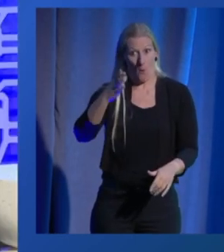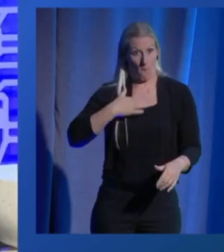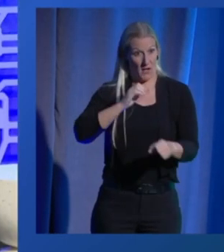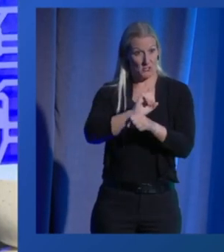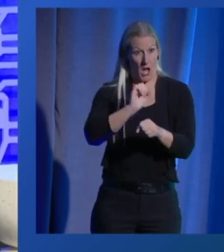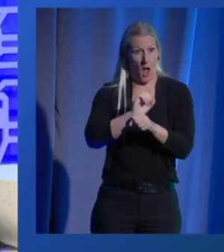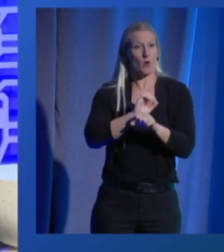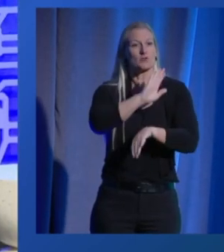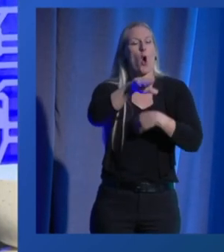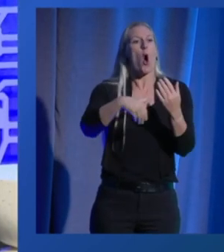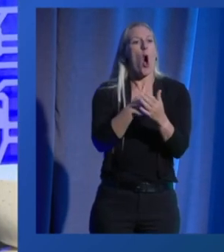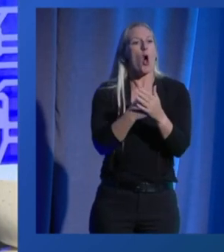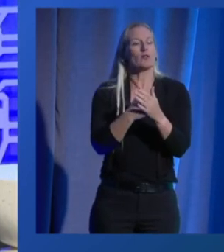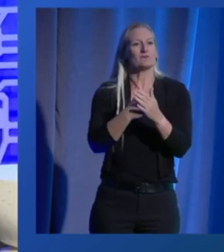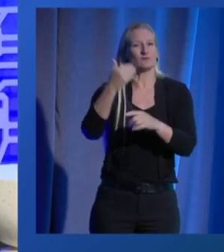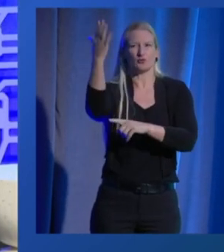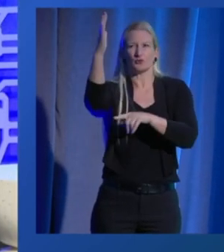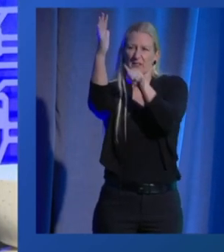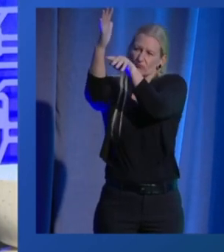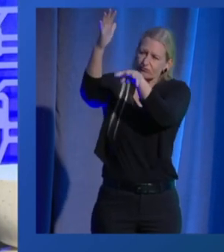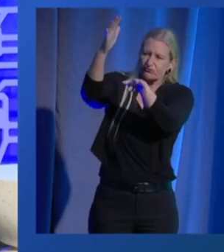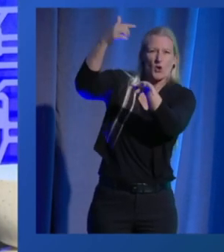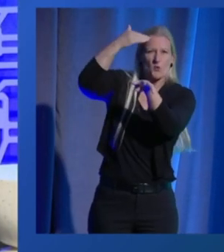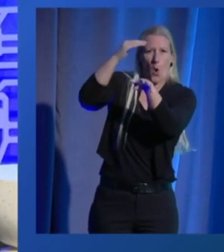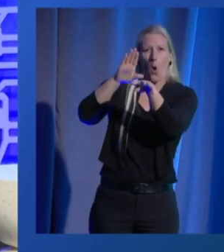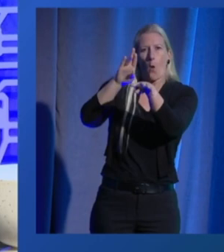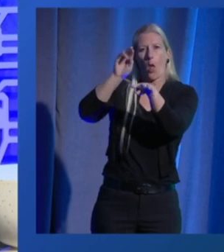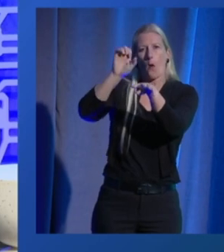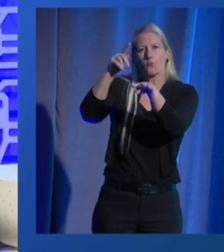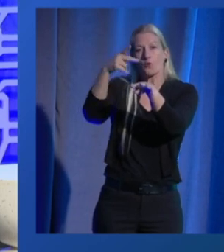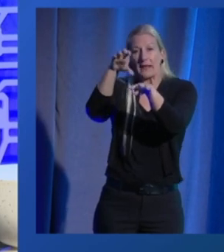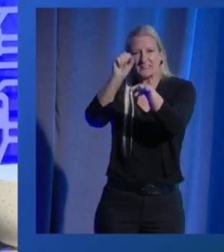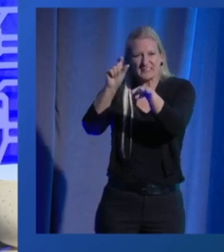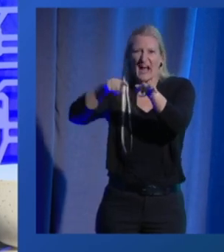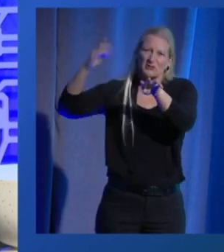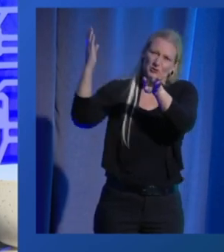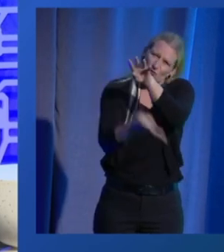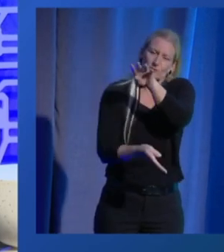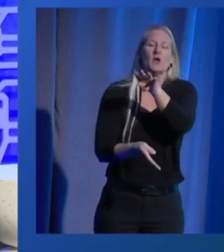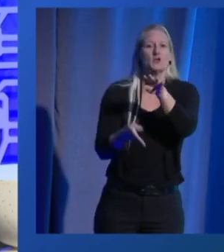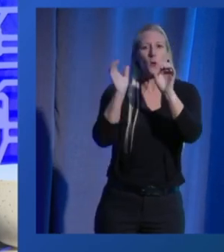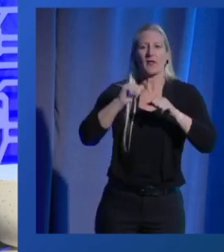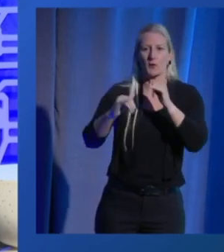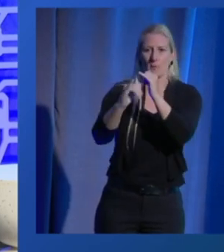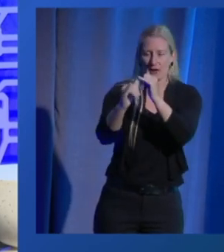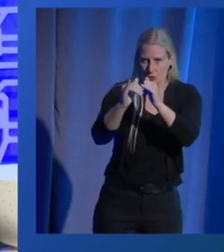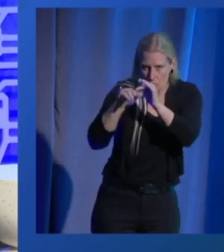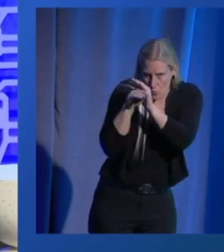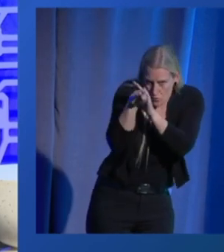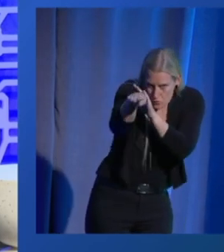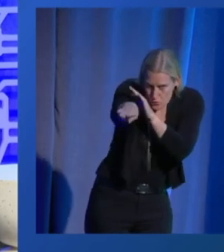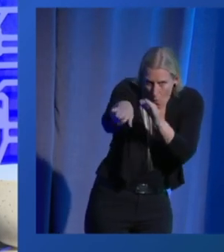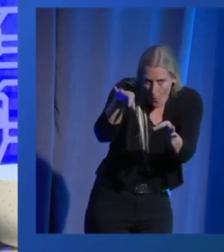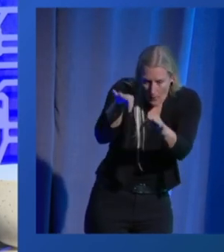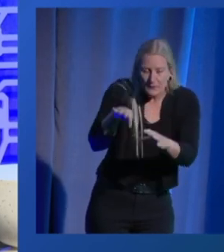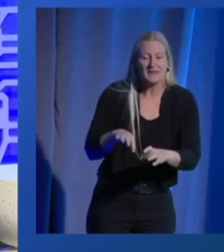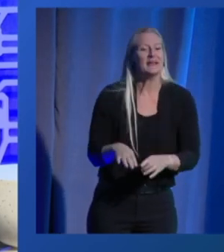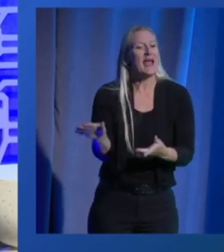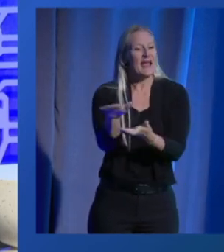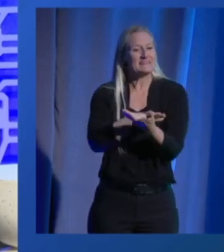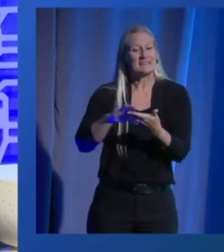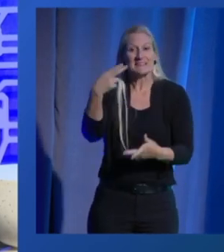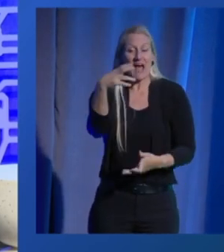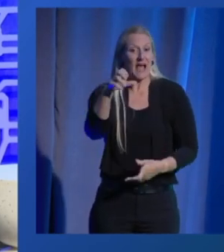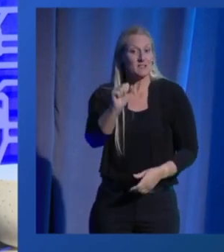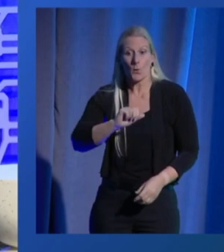line to the point that they were trying to uh measure elevation on it's nice to see that the high school posters are focused on using chat